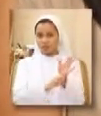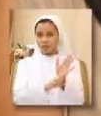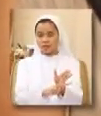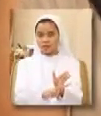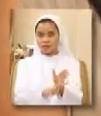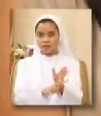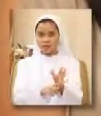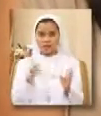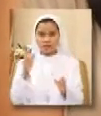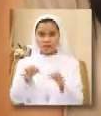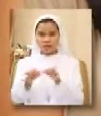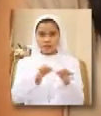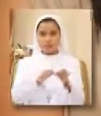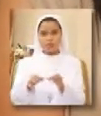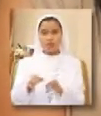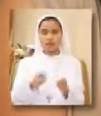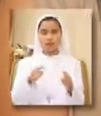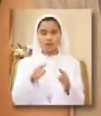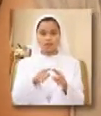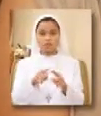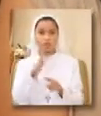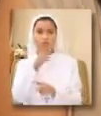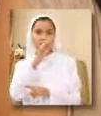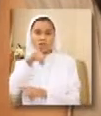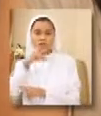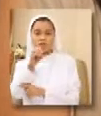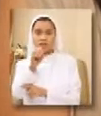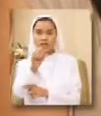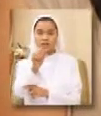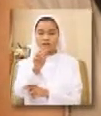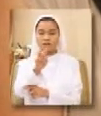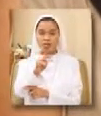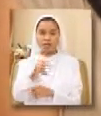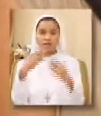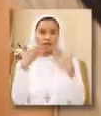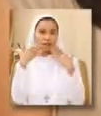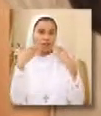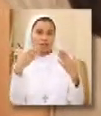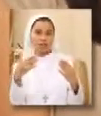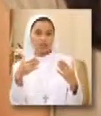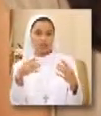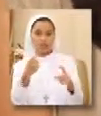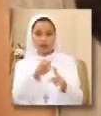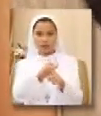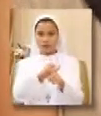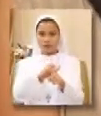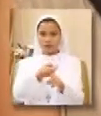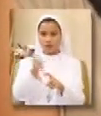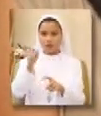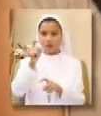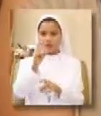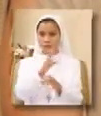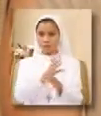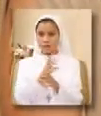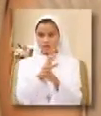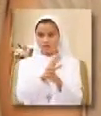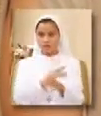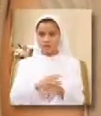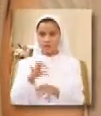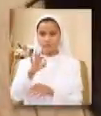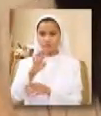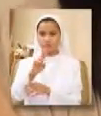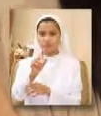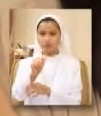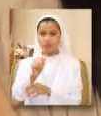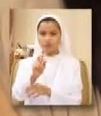tuyang bisita mo niya na aldaw. Thank you very much to Mother Joanne Claire Chen Loy, kan Compassionate Franciscan Sisters of